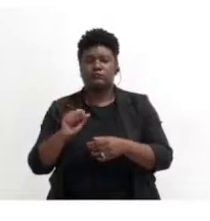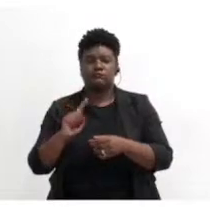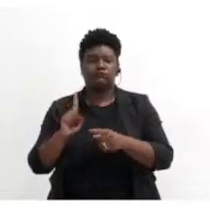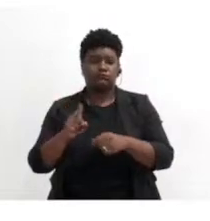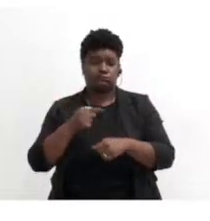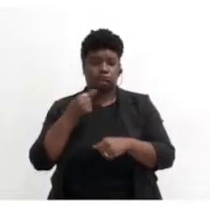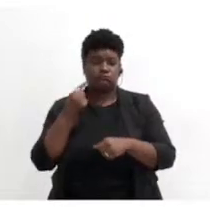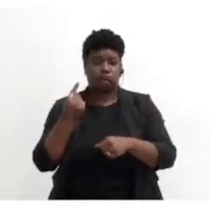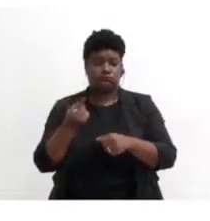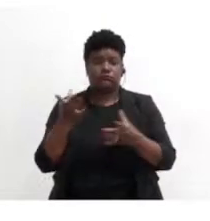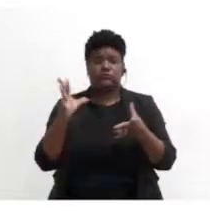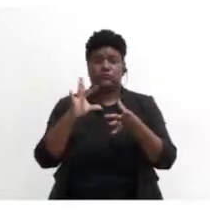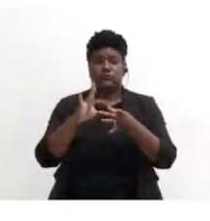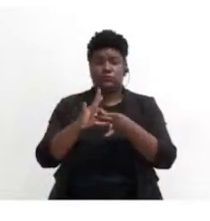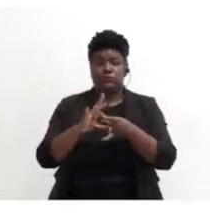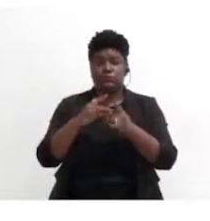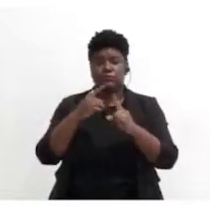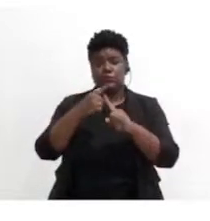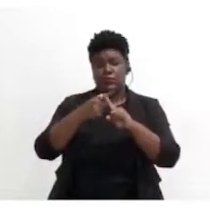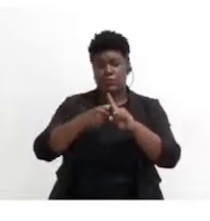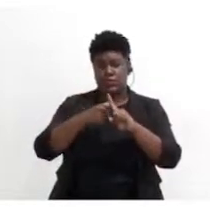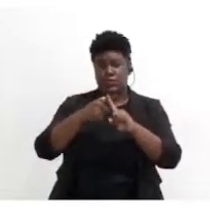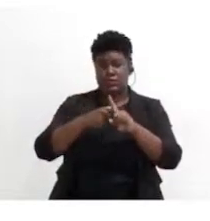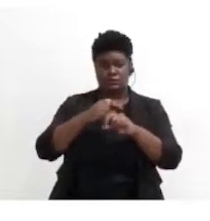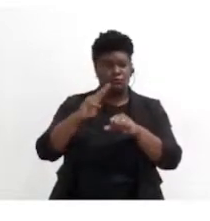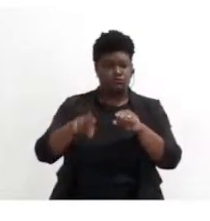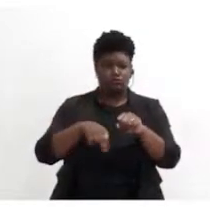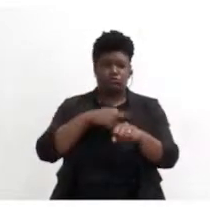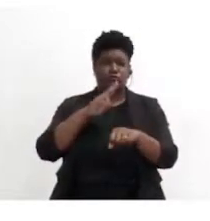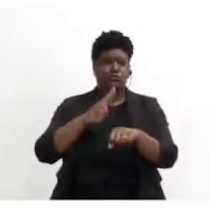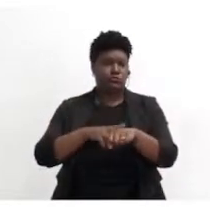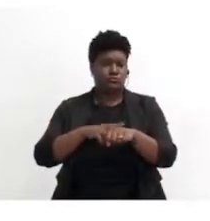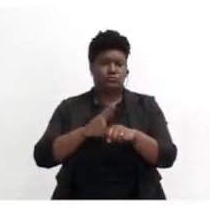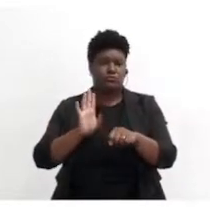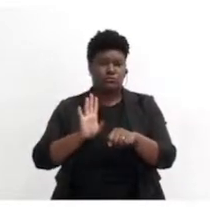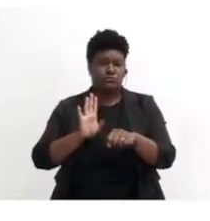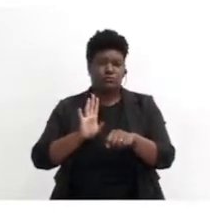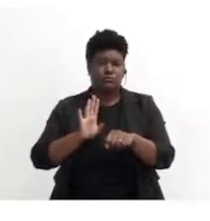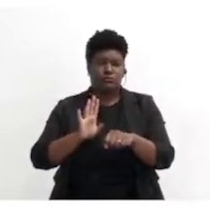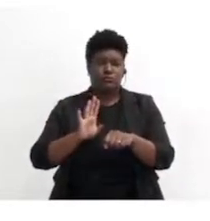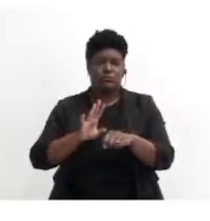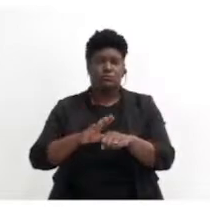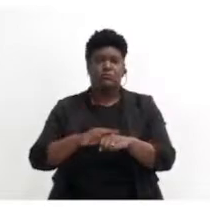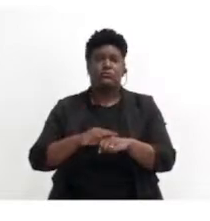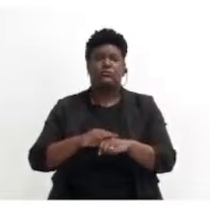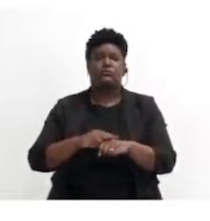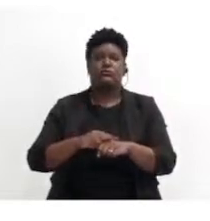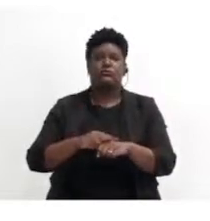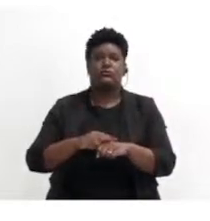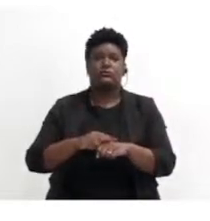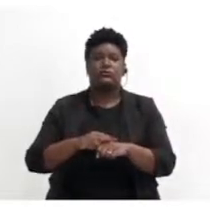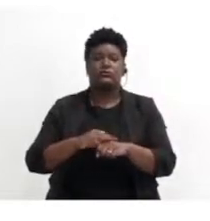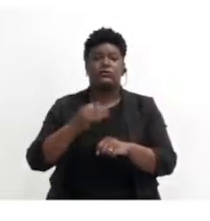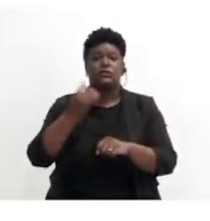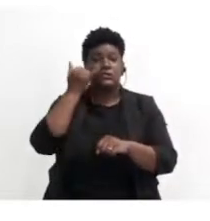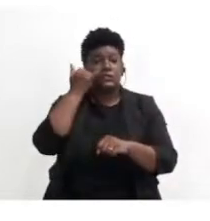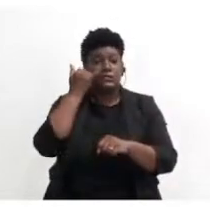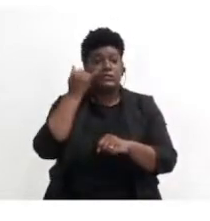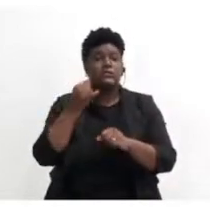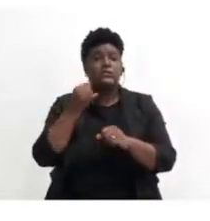Anytime you can do something at room temperature rather than high temperature, when you raise the temperature, things start to expand